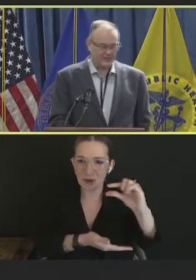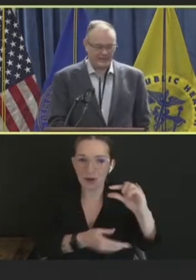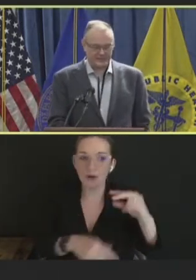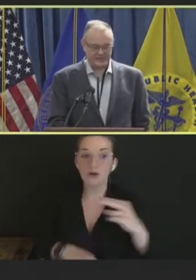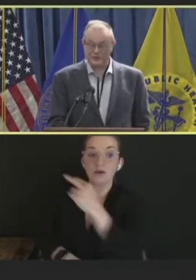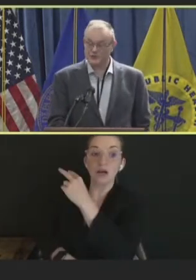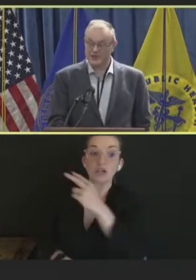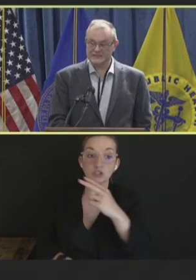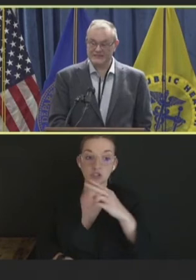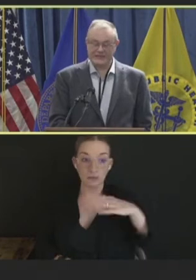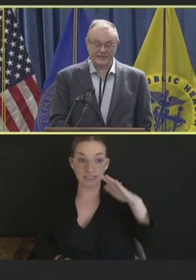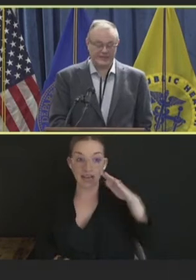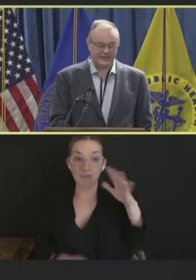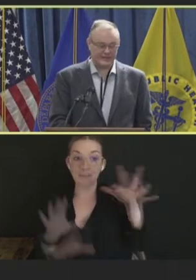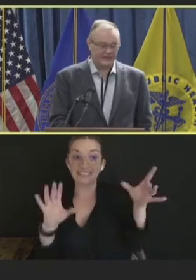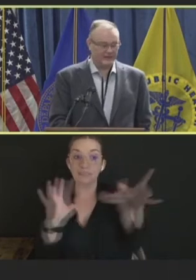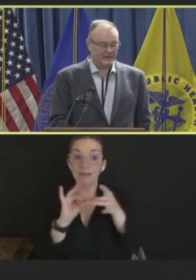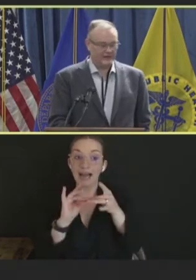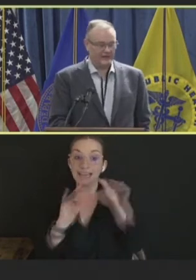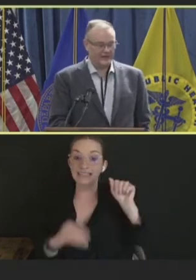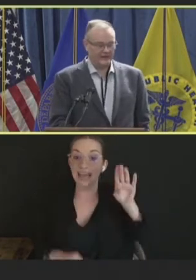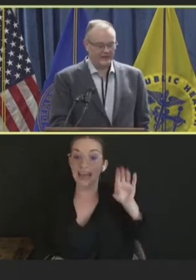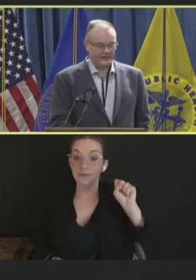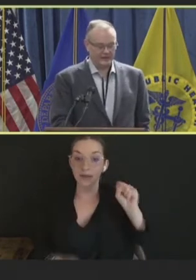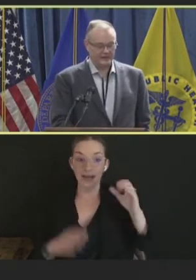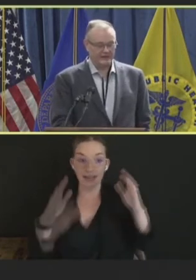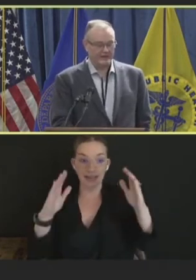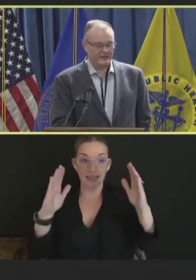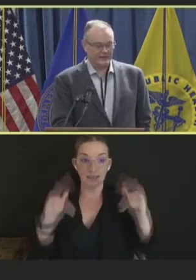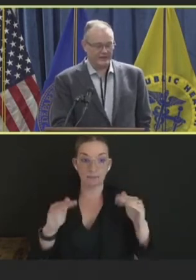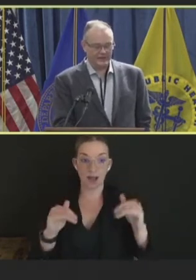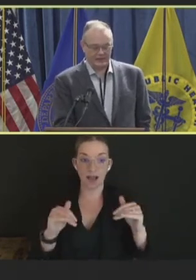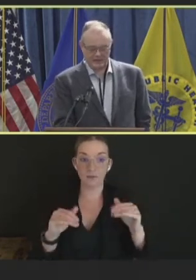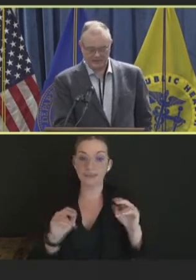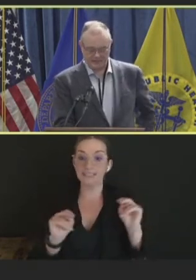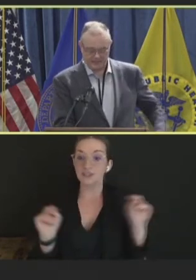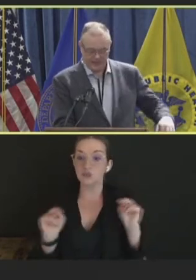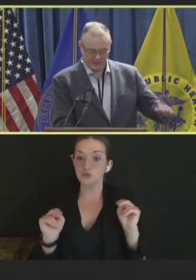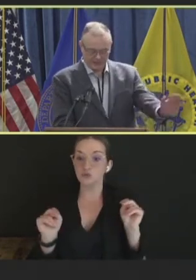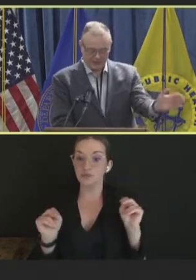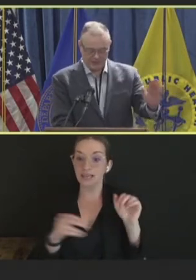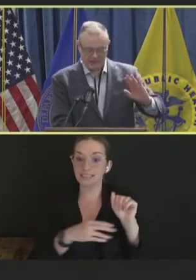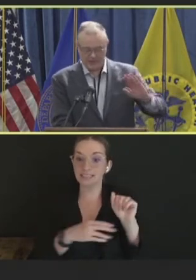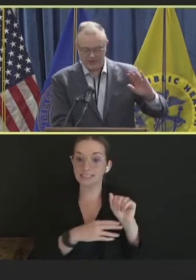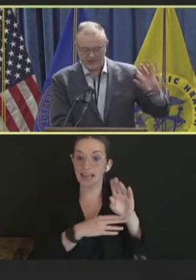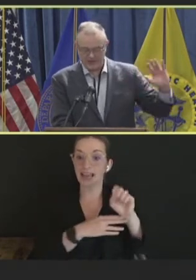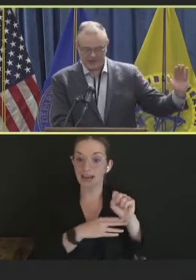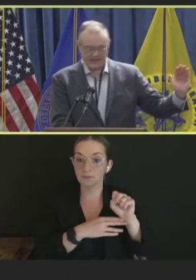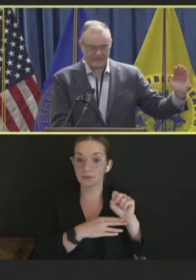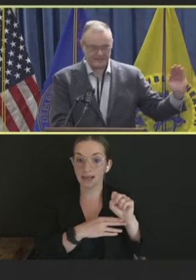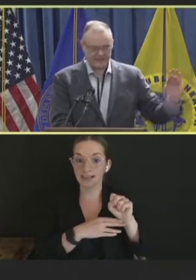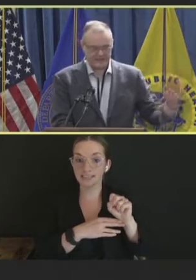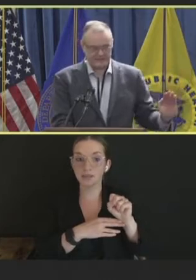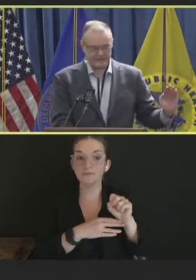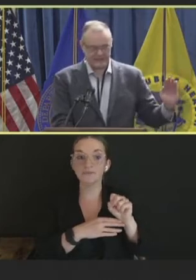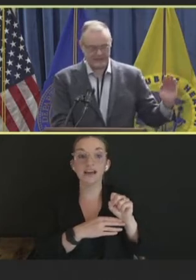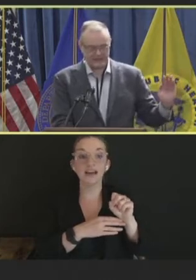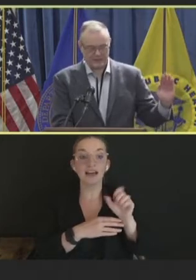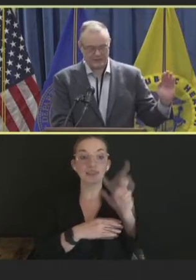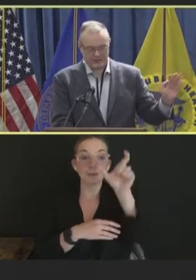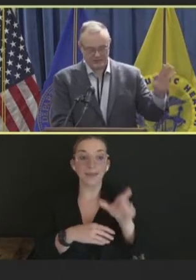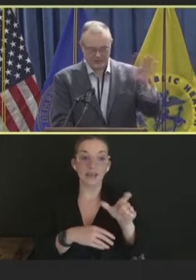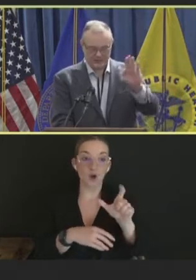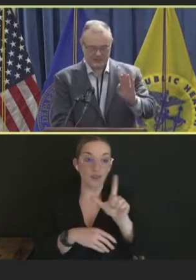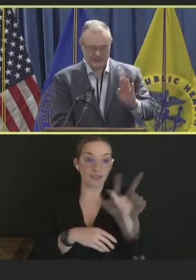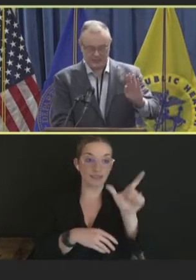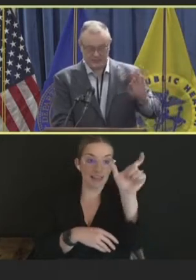At the bottom is the neutralizing antibody. The panel to the left is the